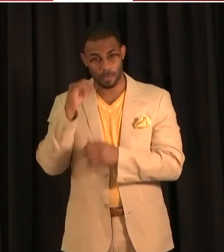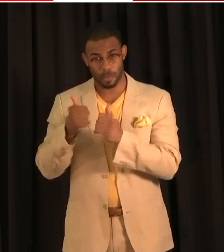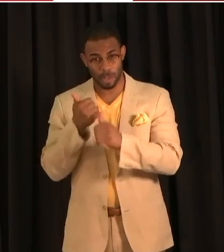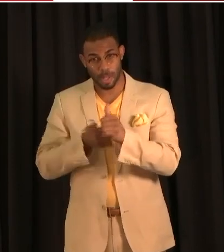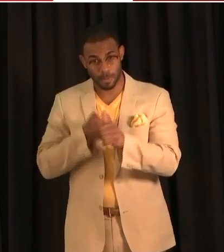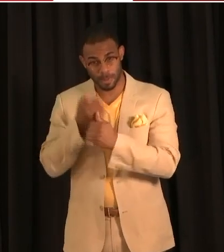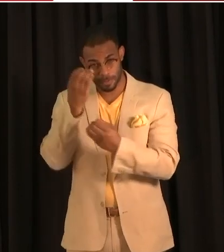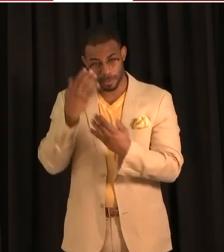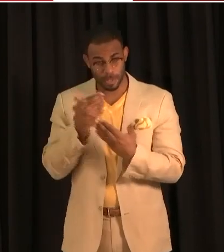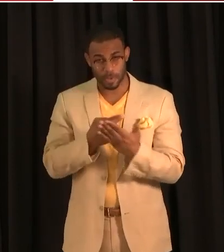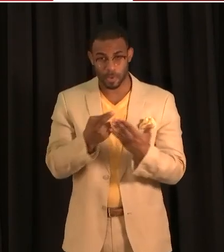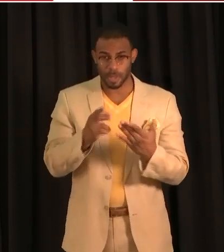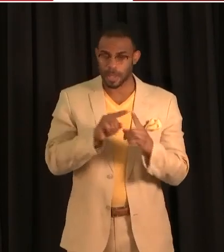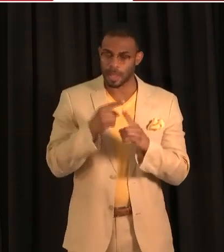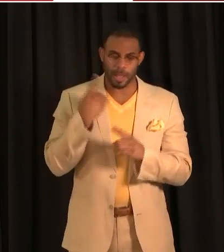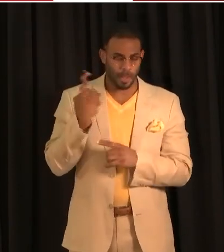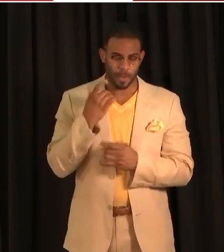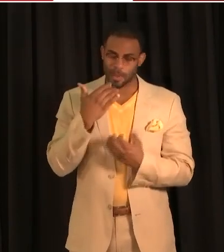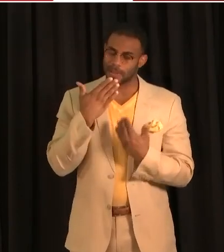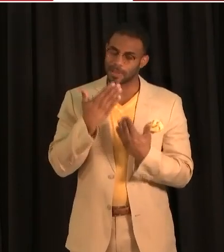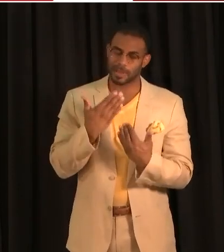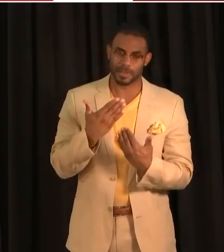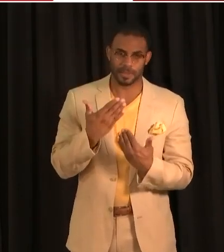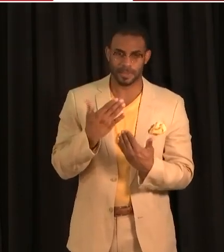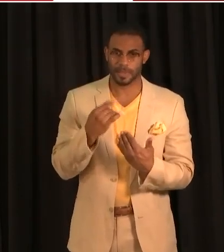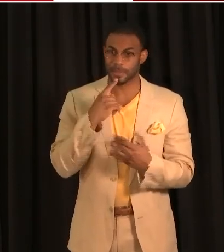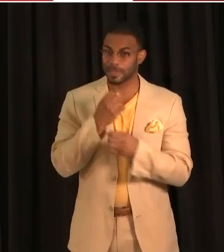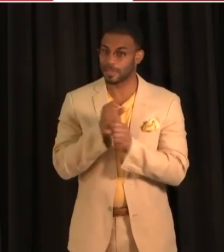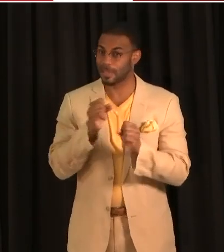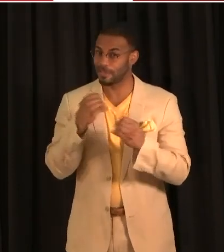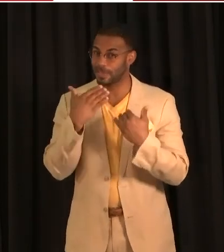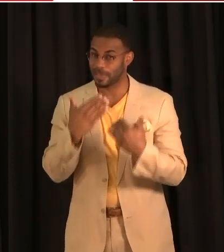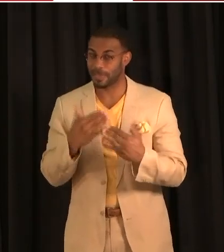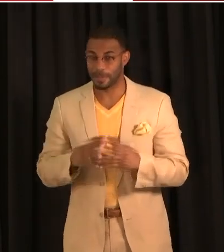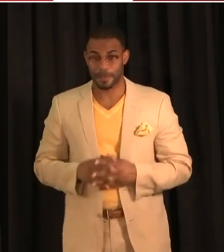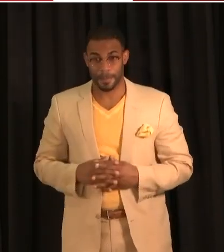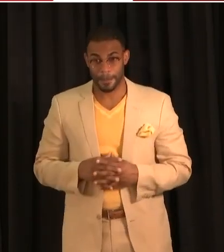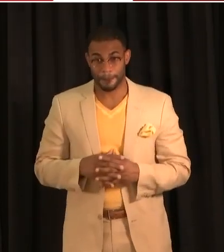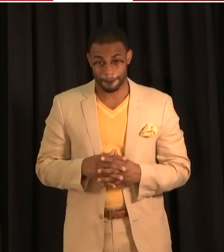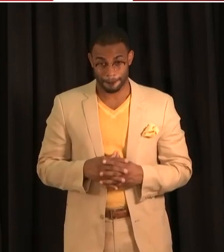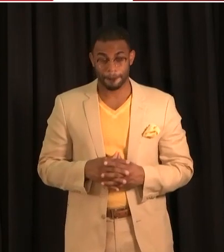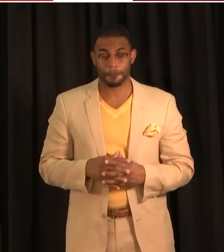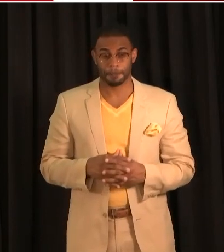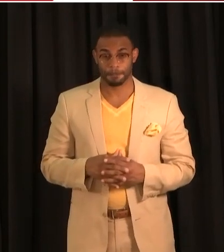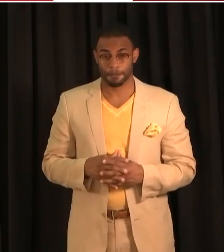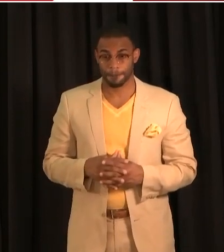information and resources. And as always, just want to thank you all and be safe. Thank you.